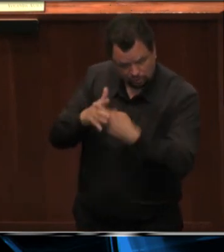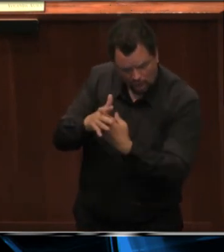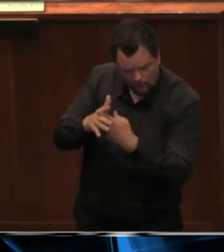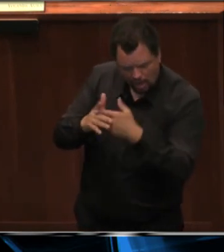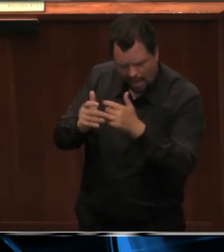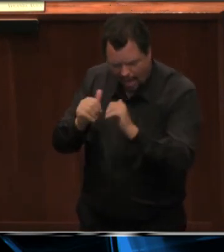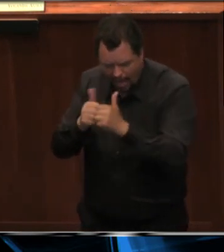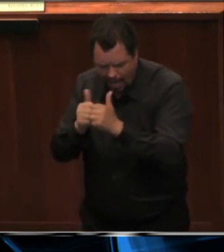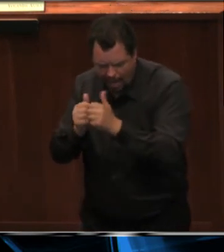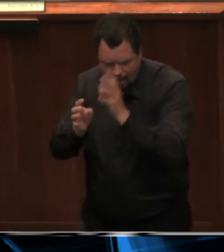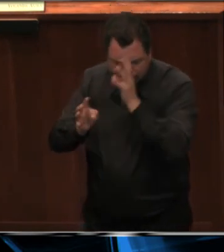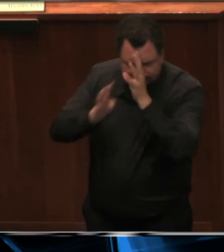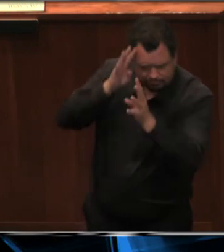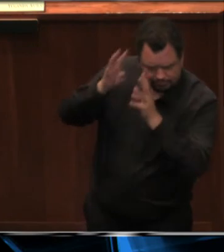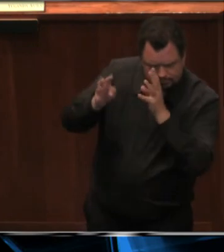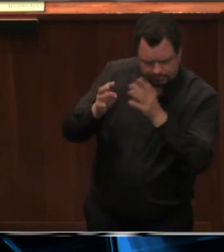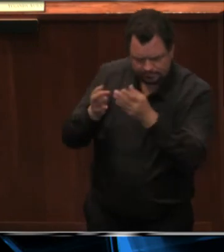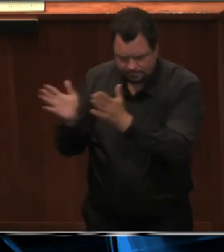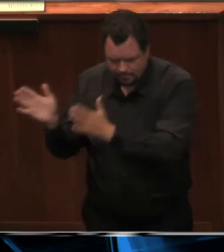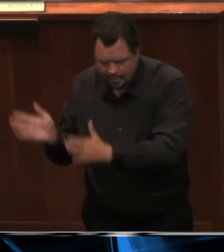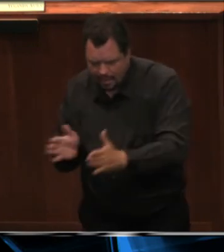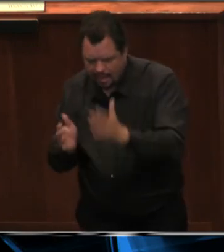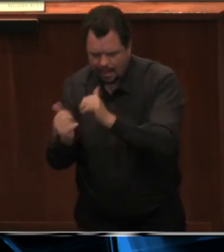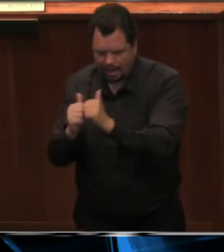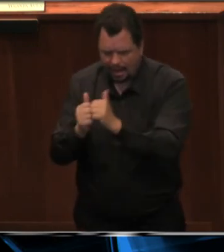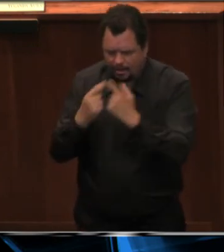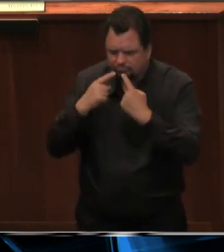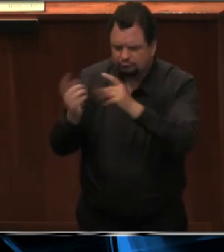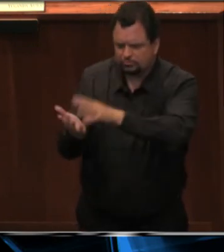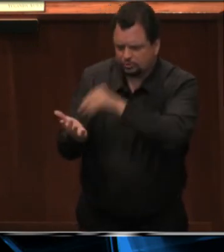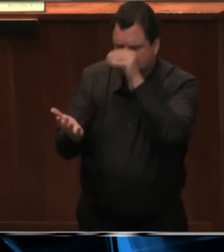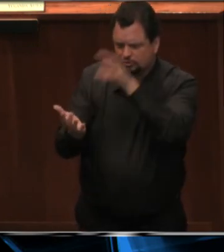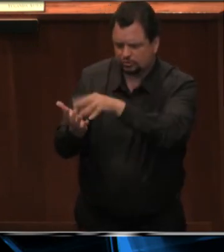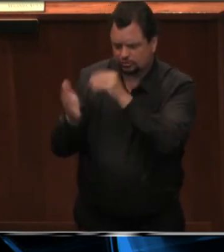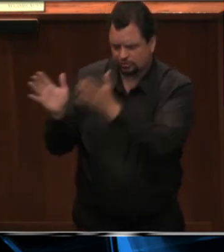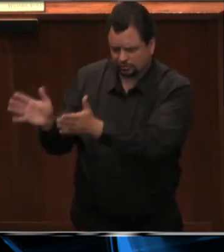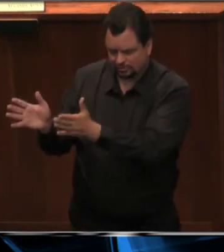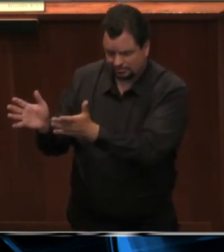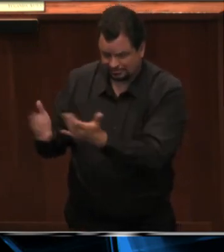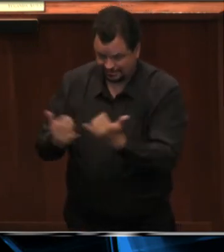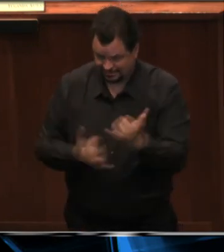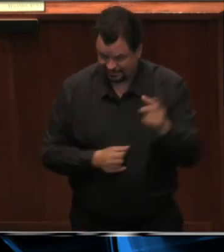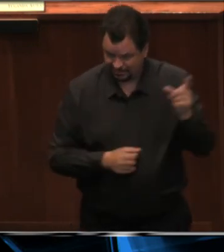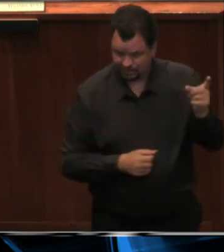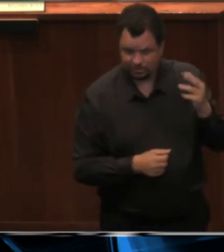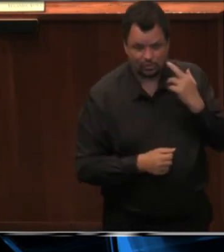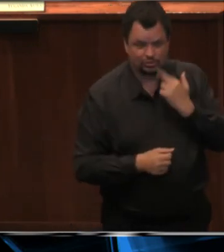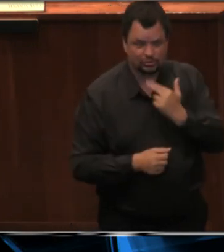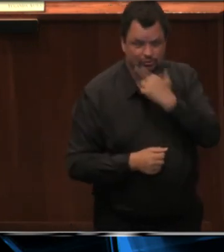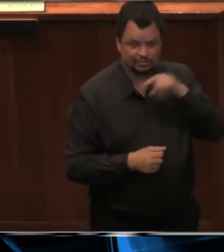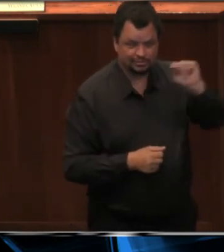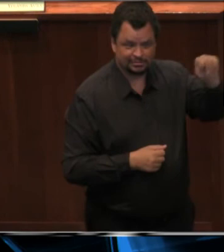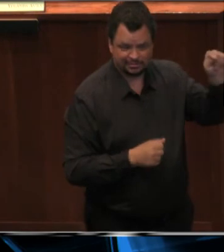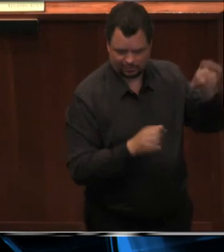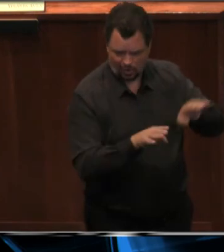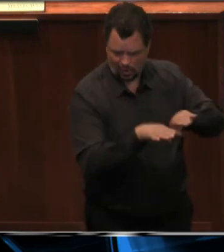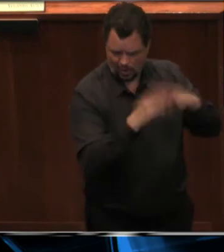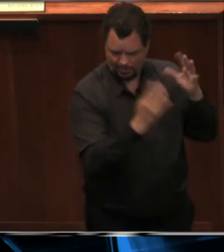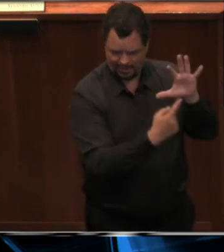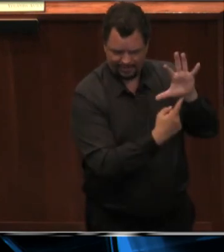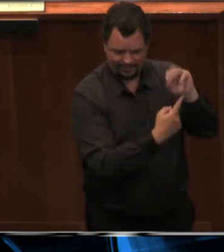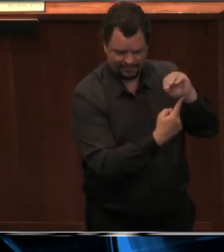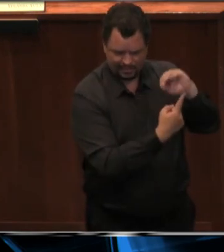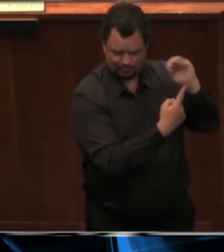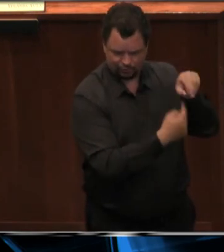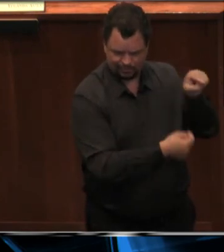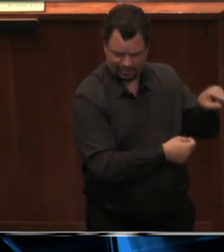if it should take place again. Our restaurants are open at only 50%. Our libraries are only allowing 25 people in at a time. The